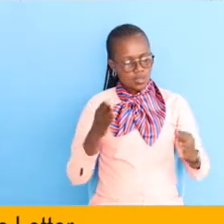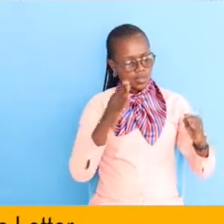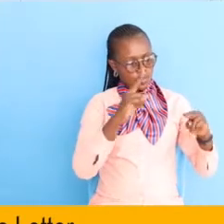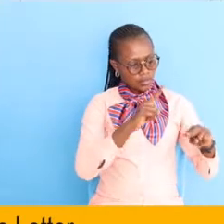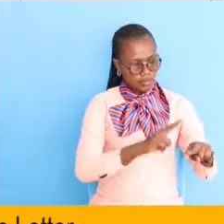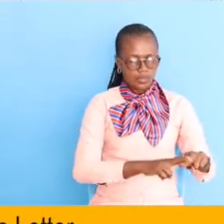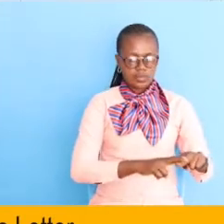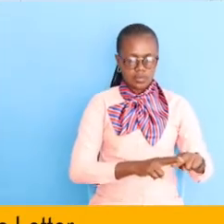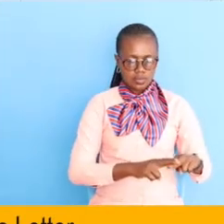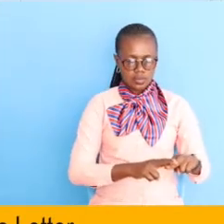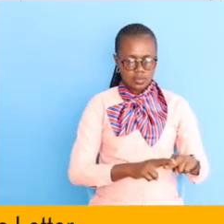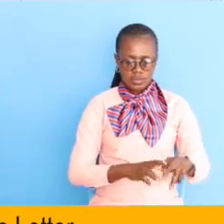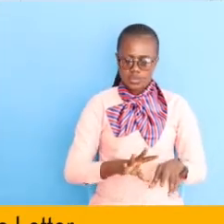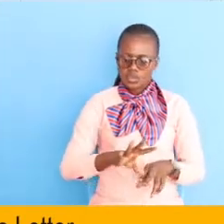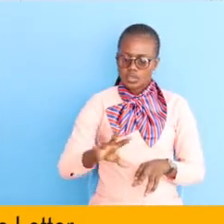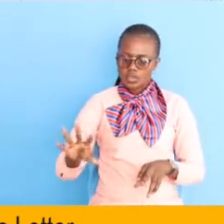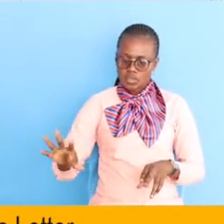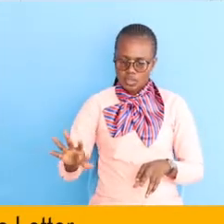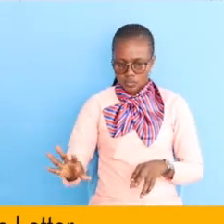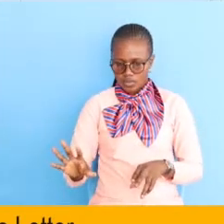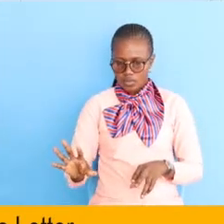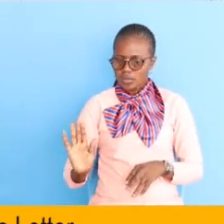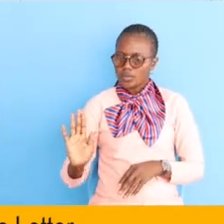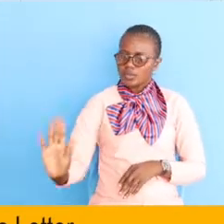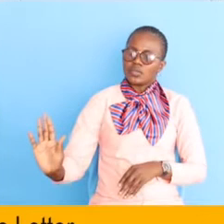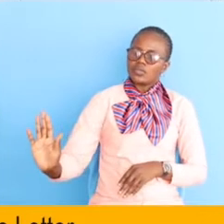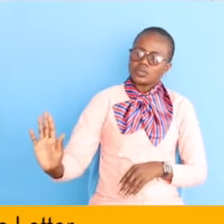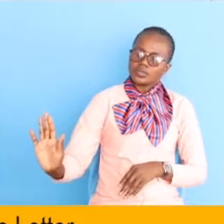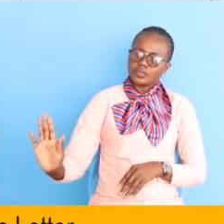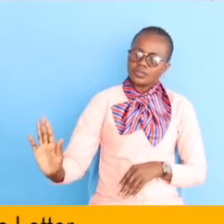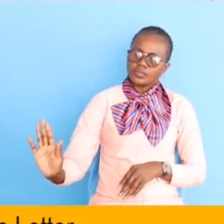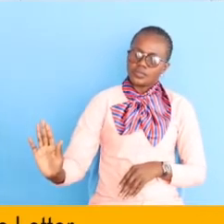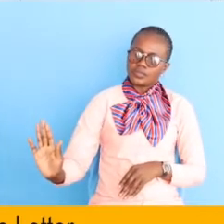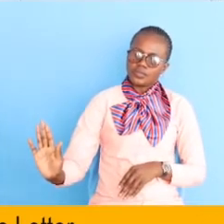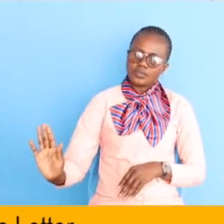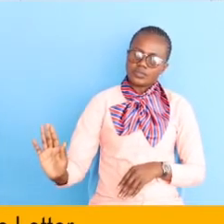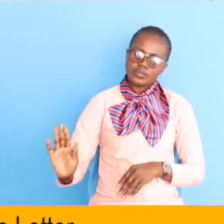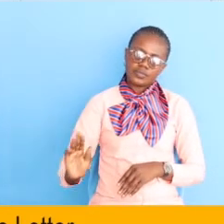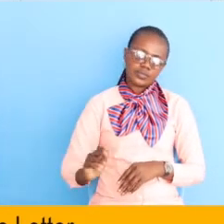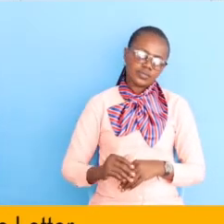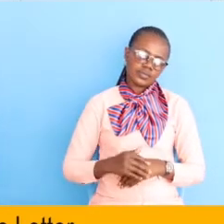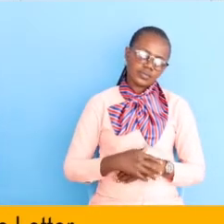in these areas that I have shown you being represented on this page.